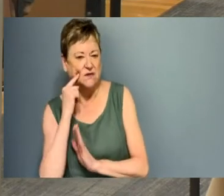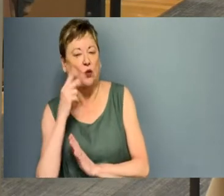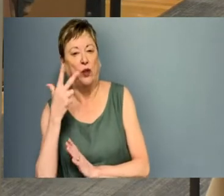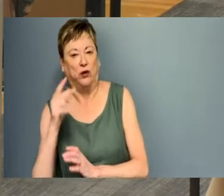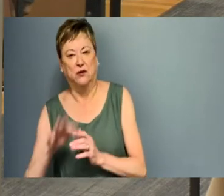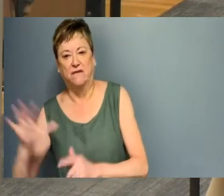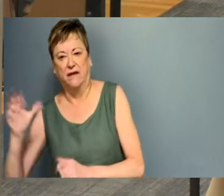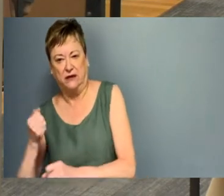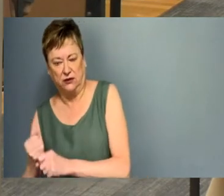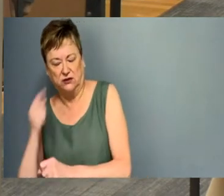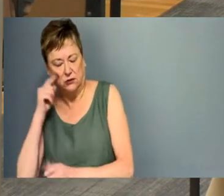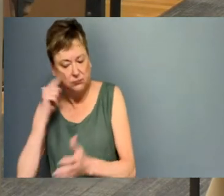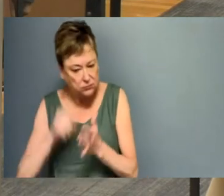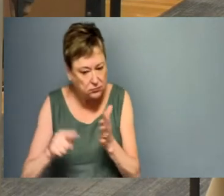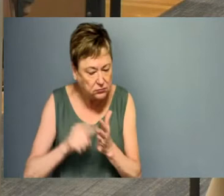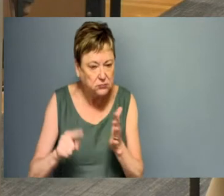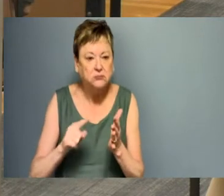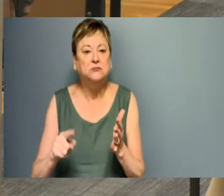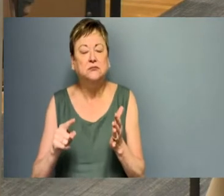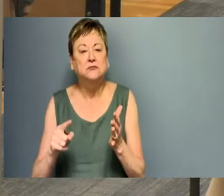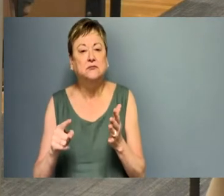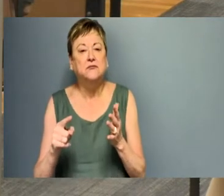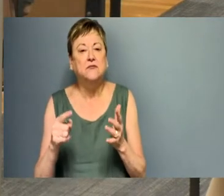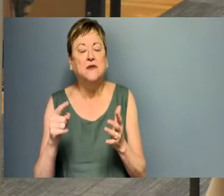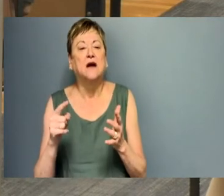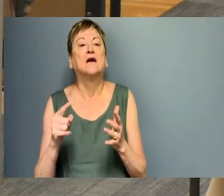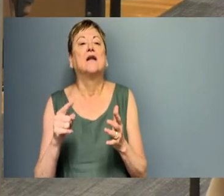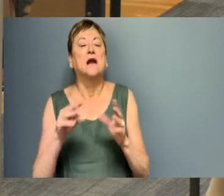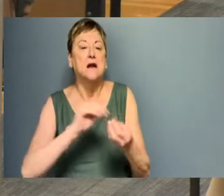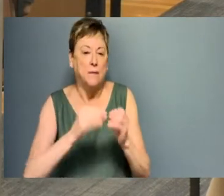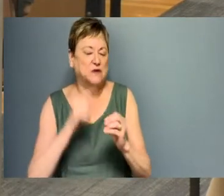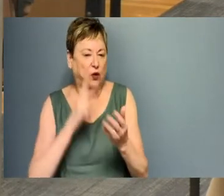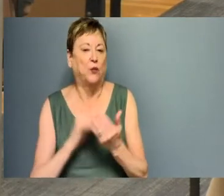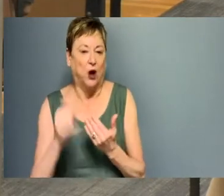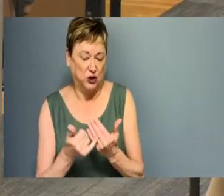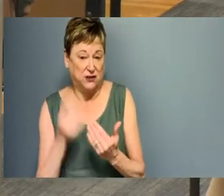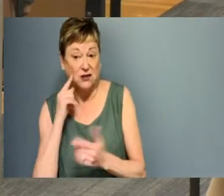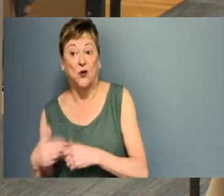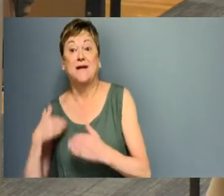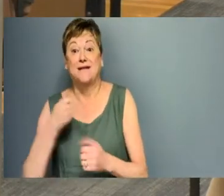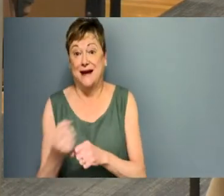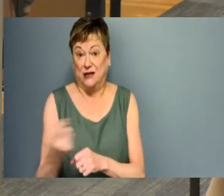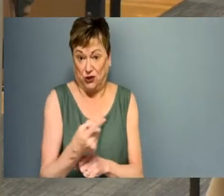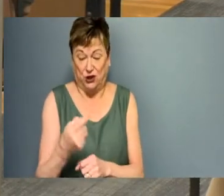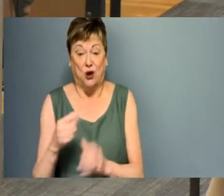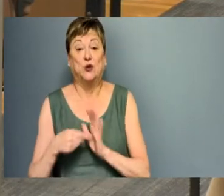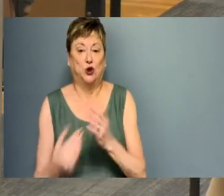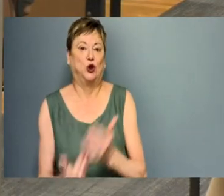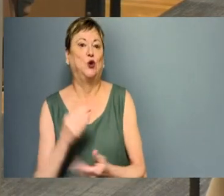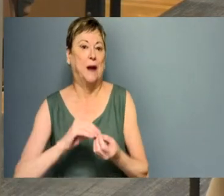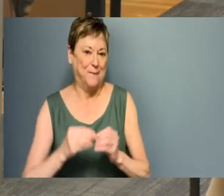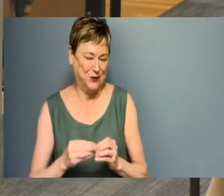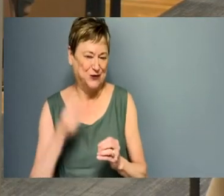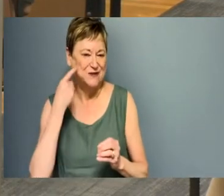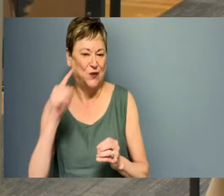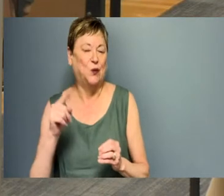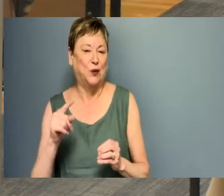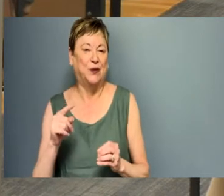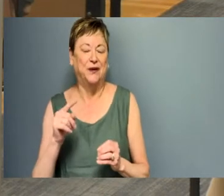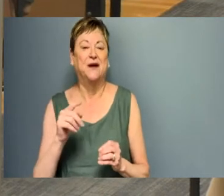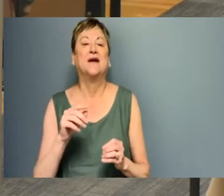hopefully I'll be able to come back to you someday and show you new numbers for TMDLs and where we are once this is